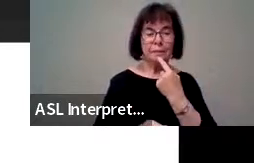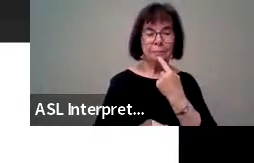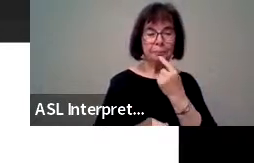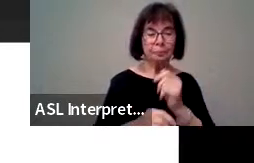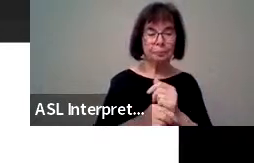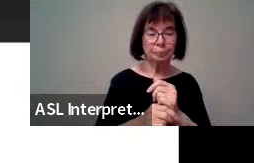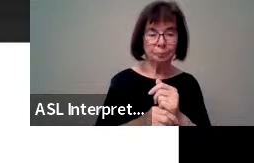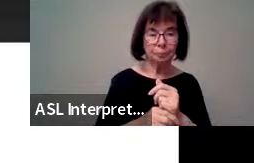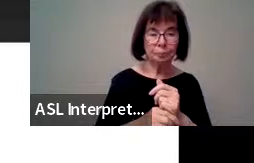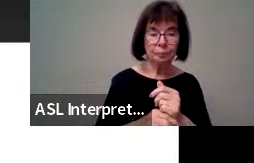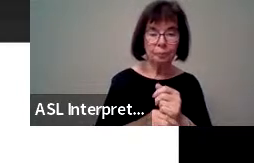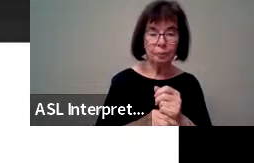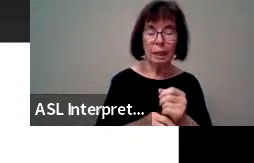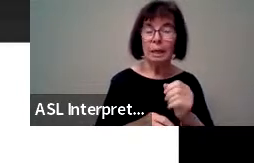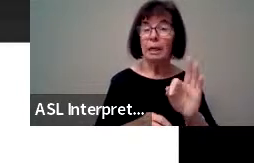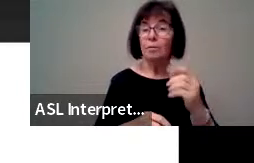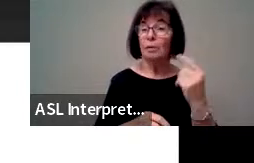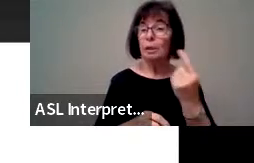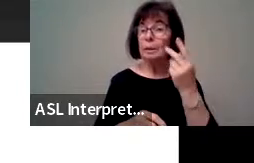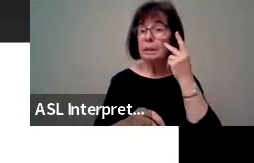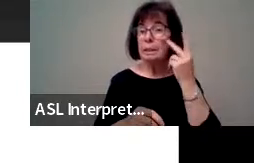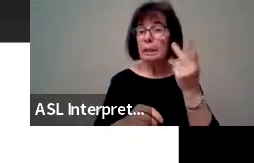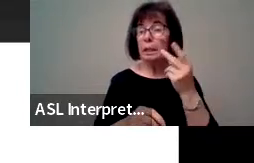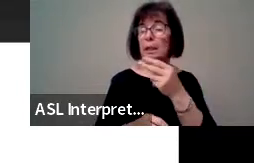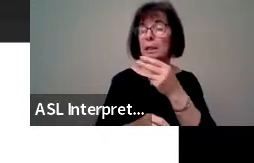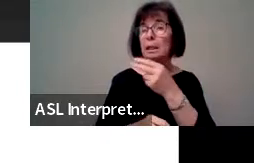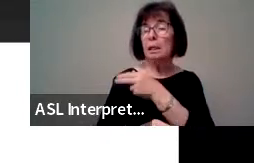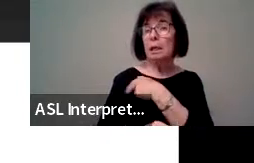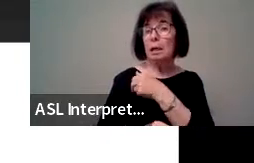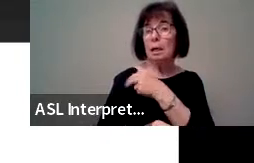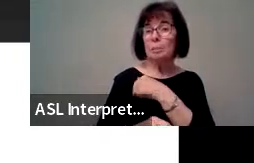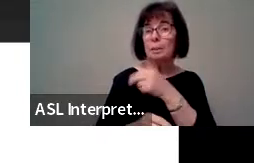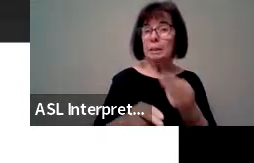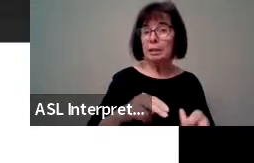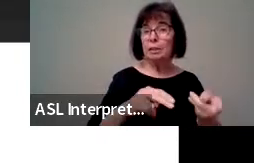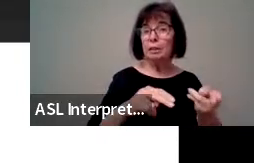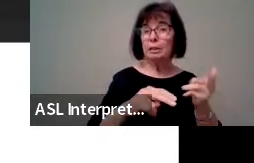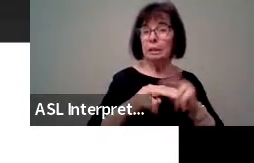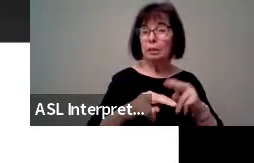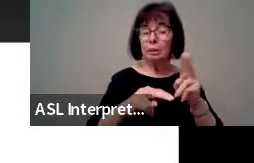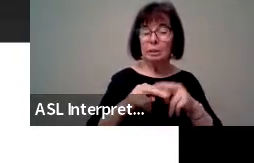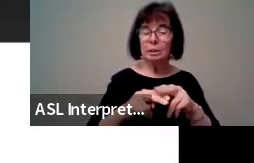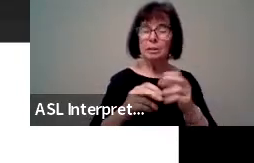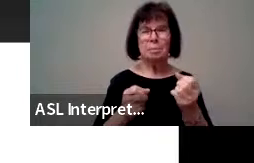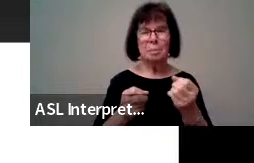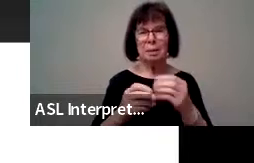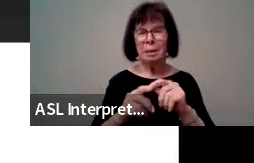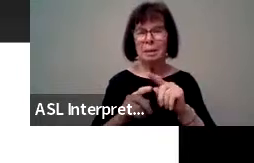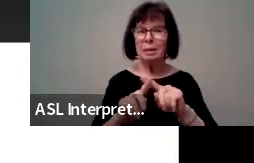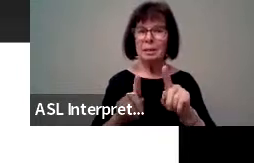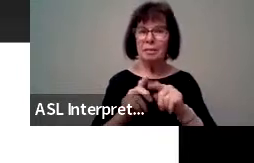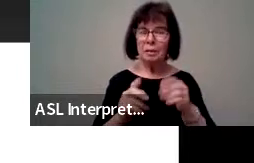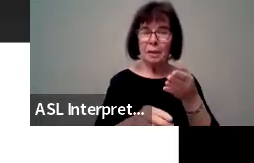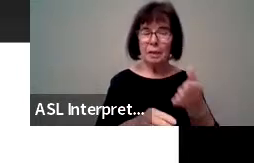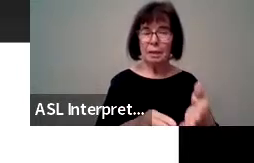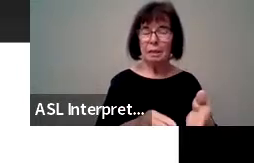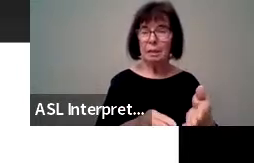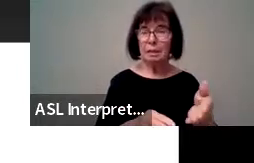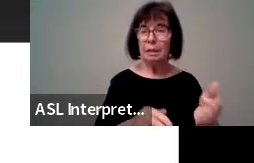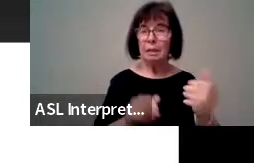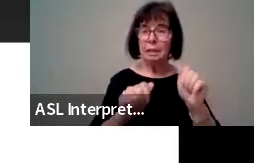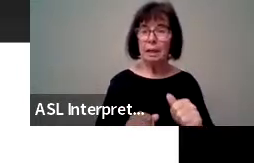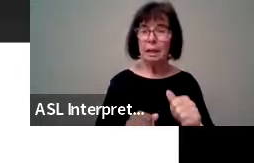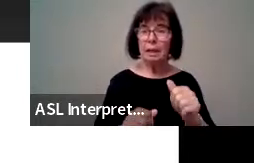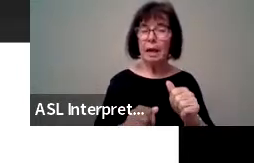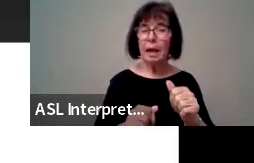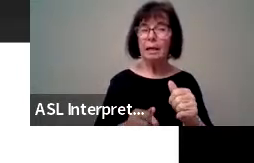in hospitalizations, we might go based on that alone. So there's a number of different things that could cause us to reintroduce